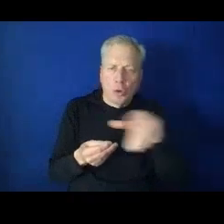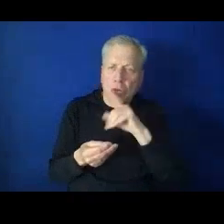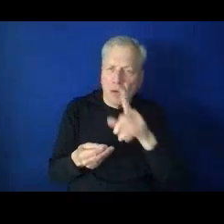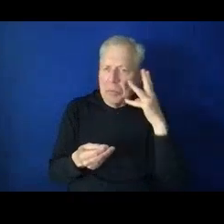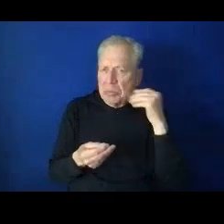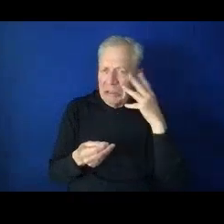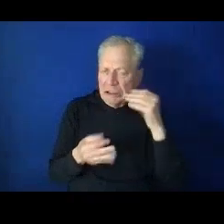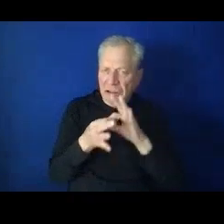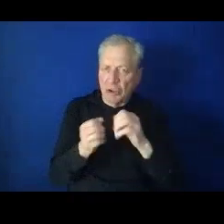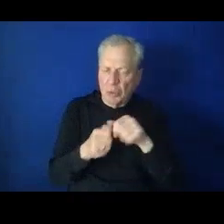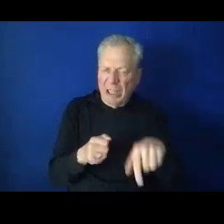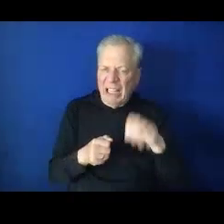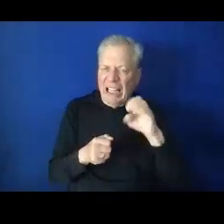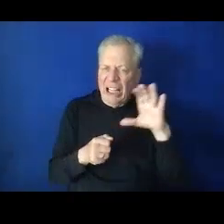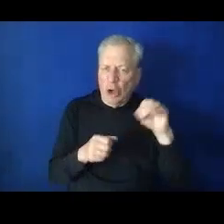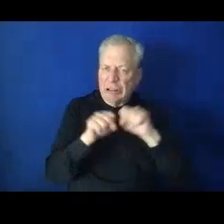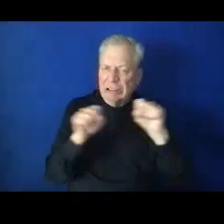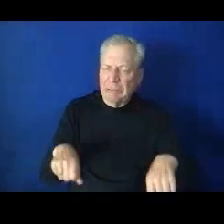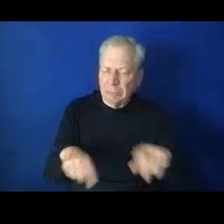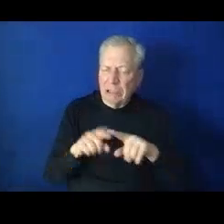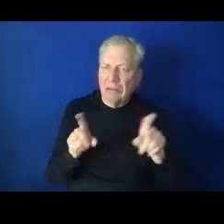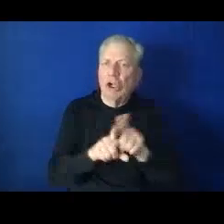in the ecosystem, but that